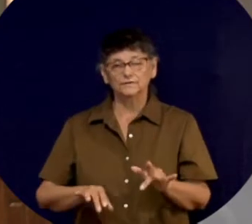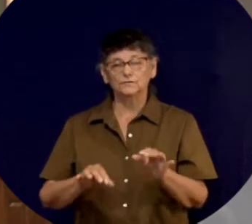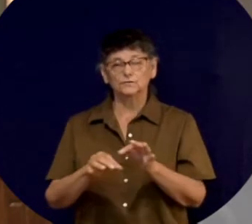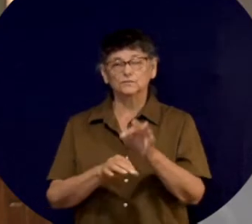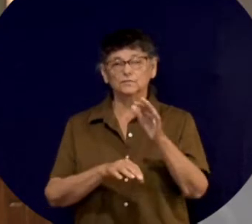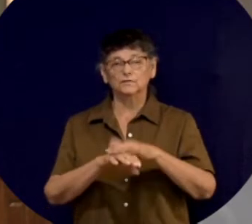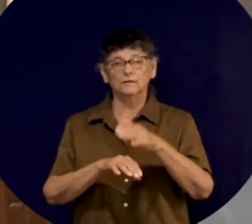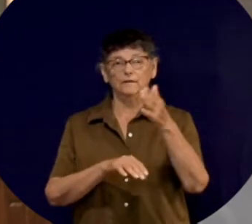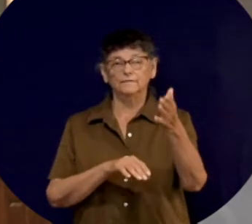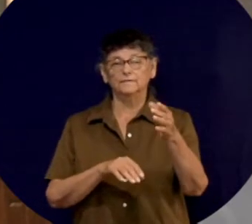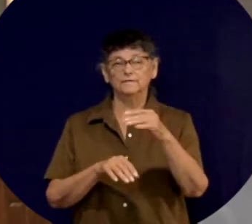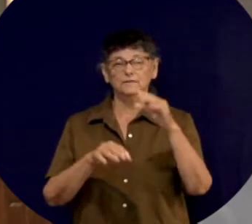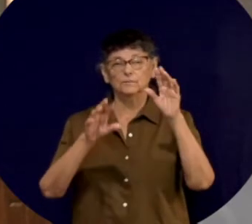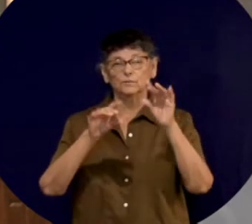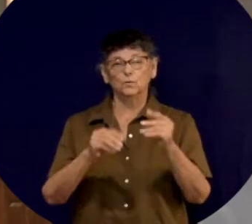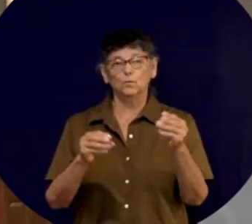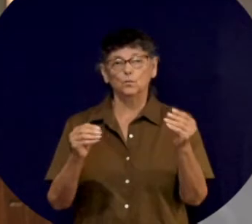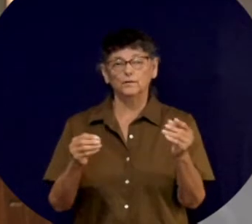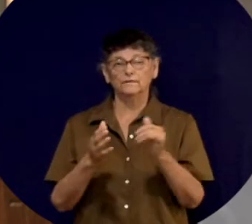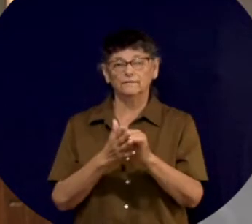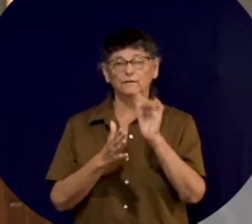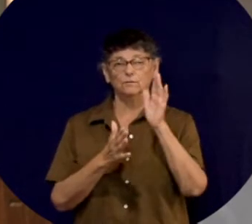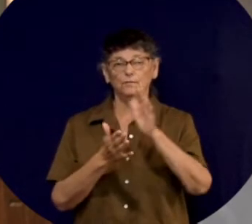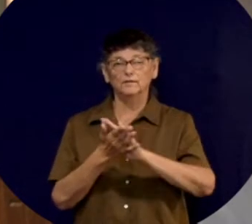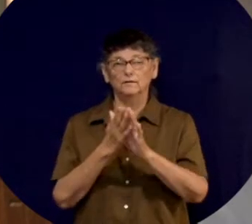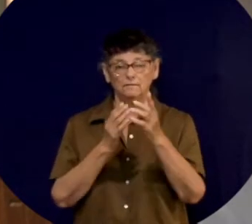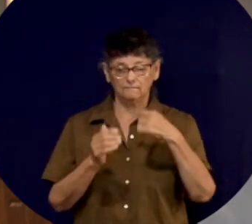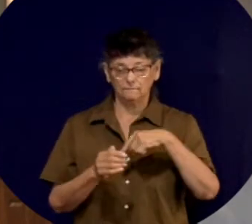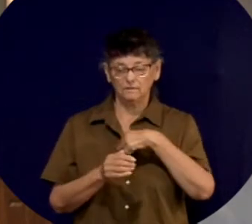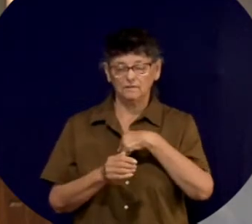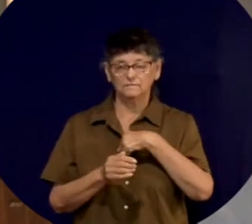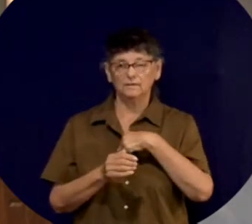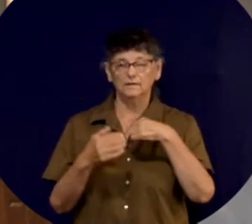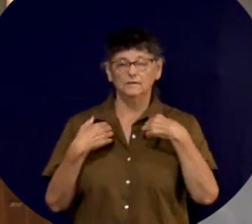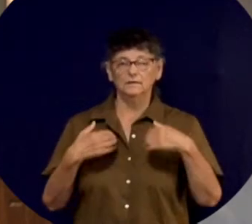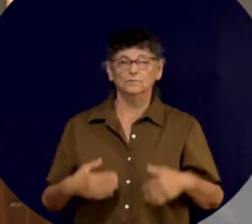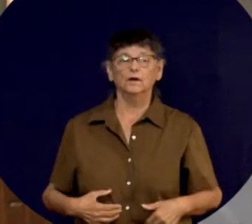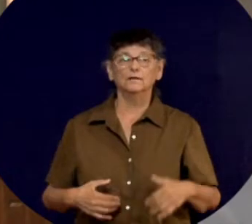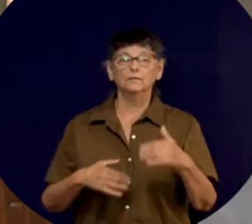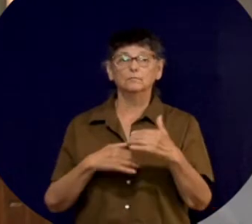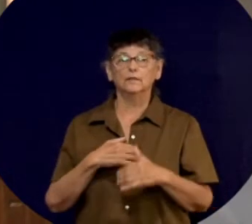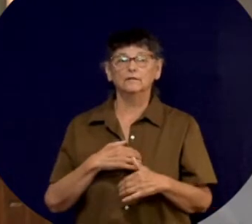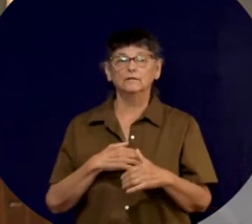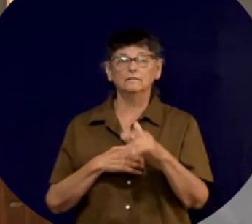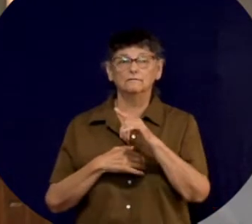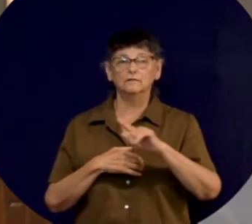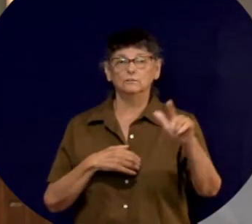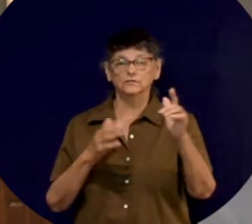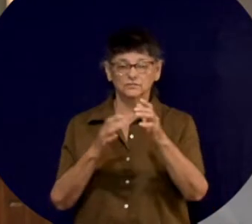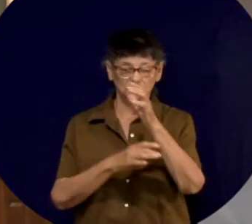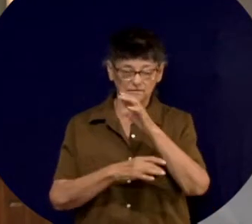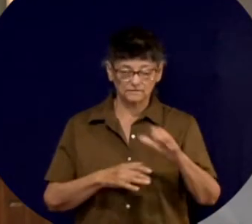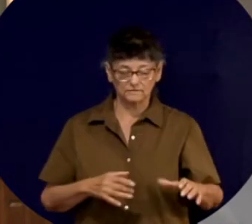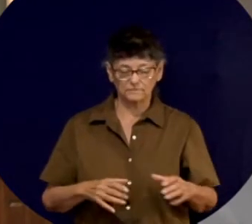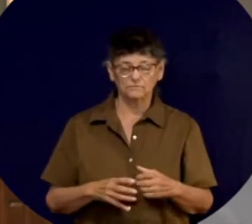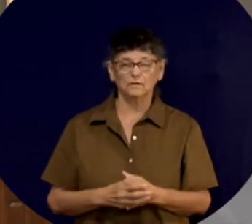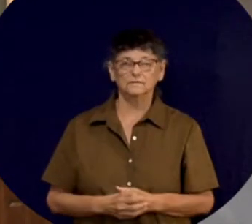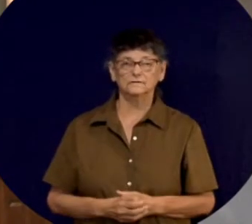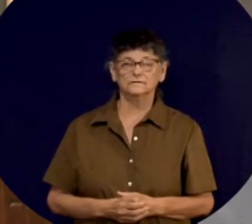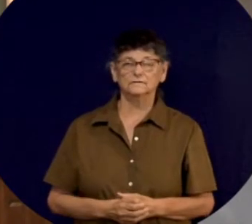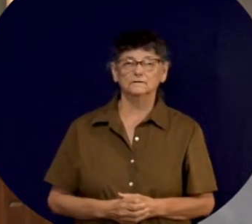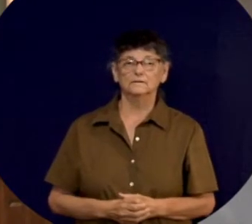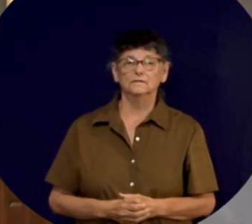your Spirit upon them like the dewfall, so that they may become for us the body and blood of our Lord